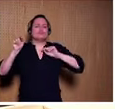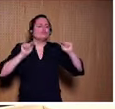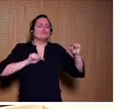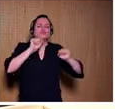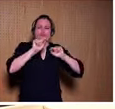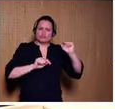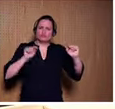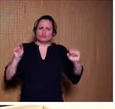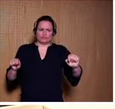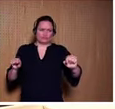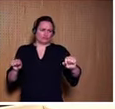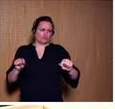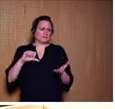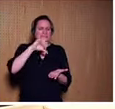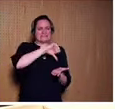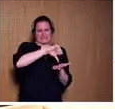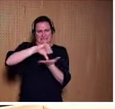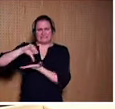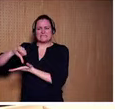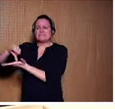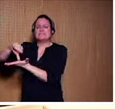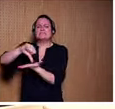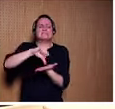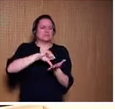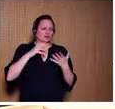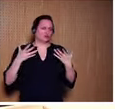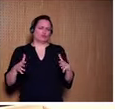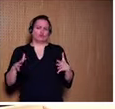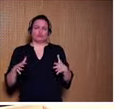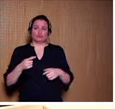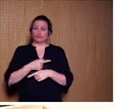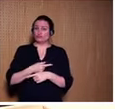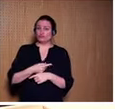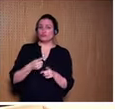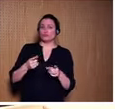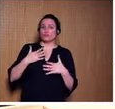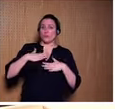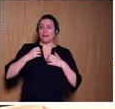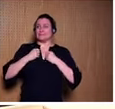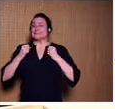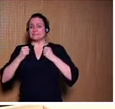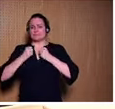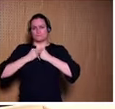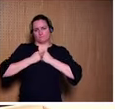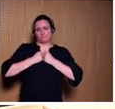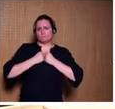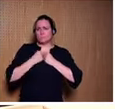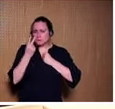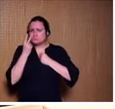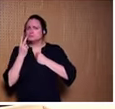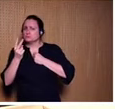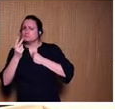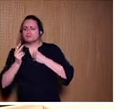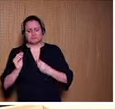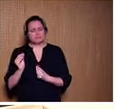communities from which resistance, resilience, joy, love, and hope emanates. Young queer Africans and those